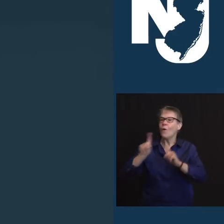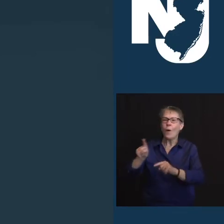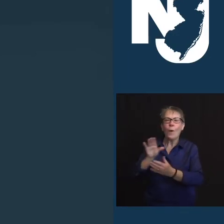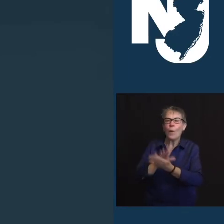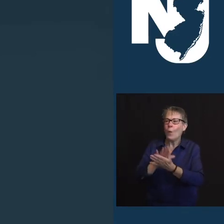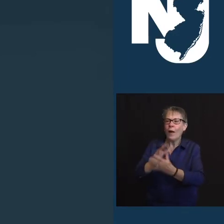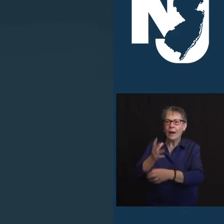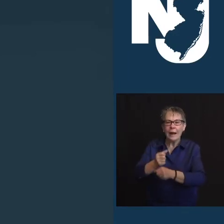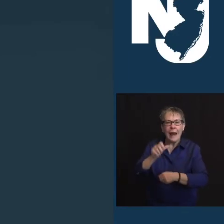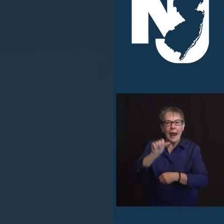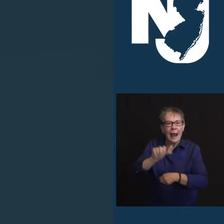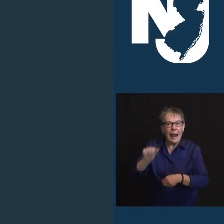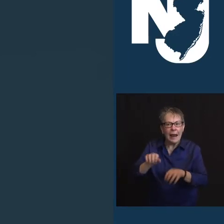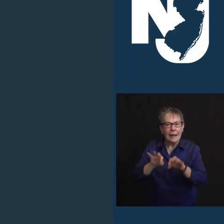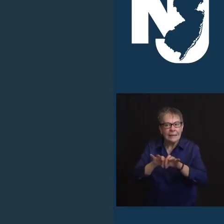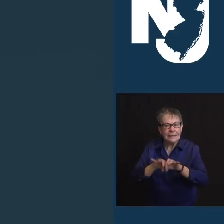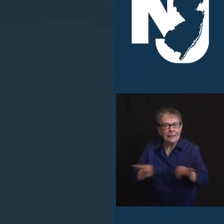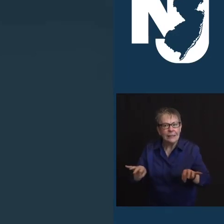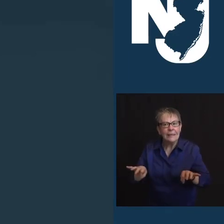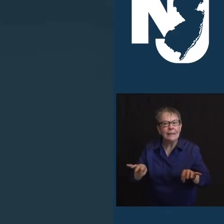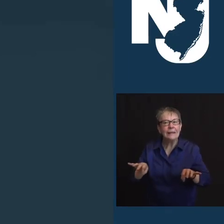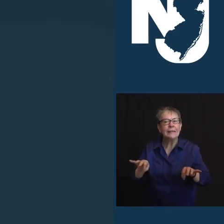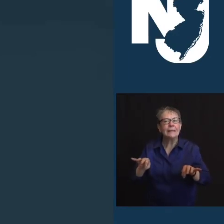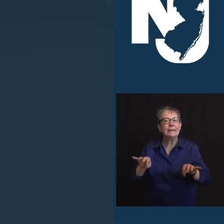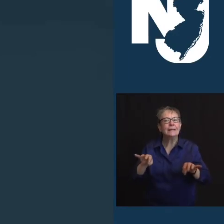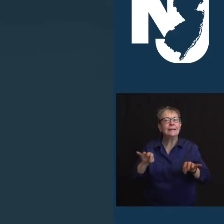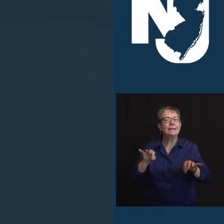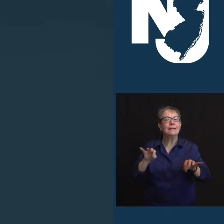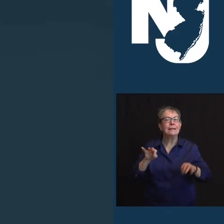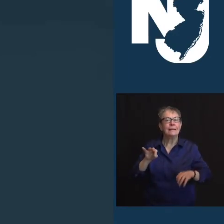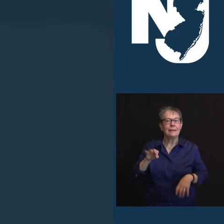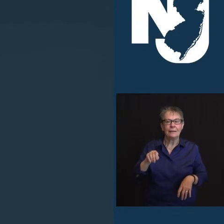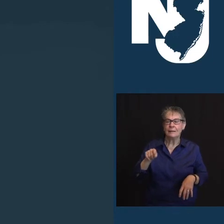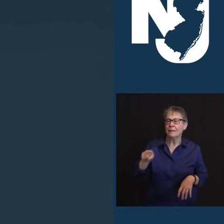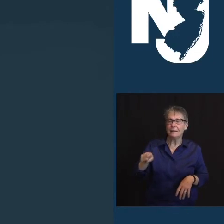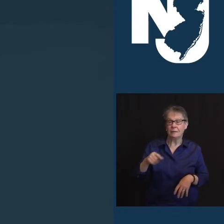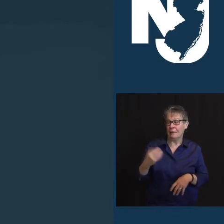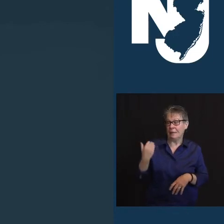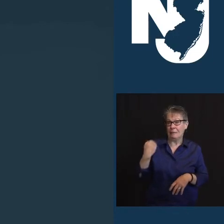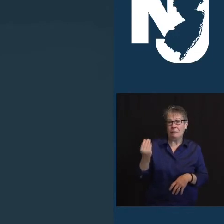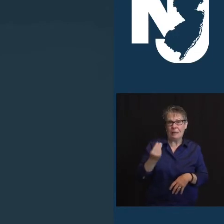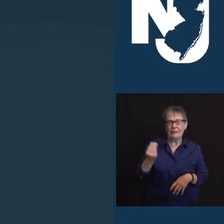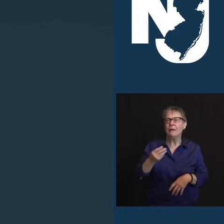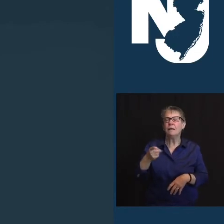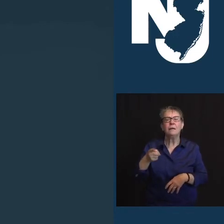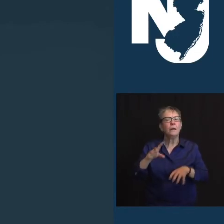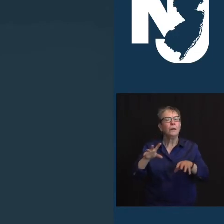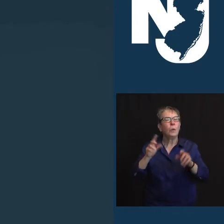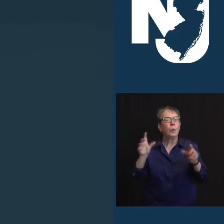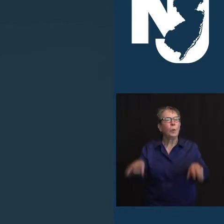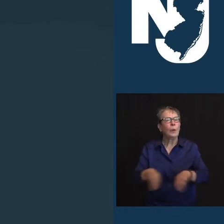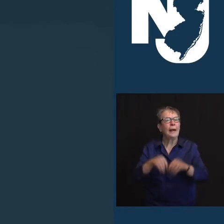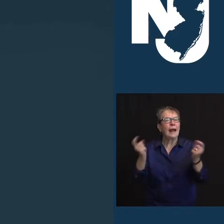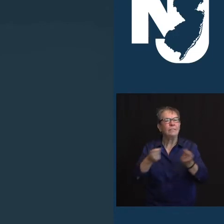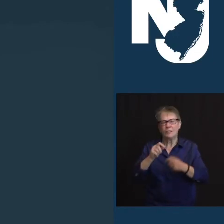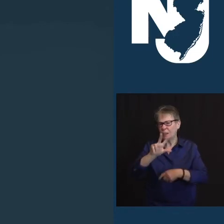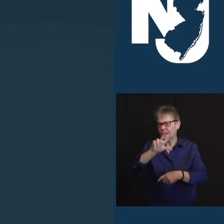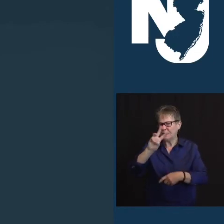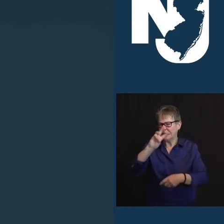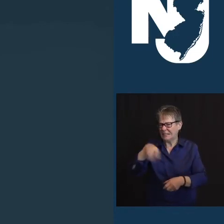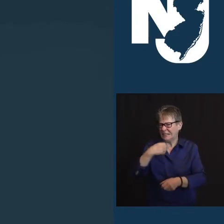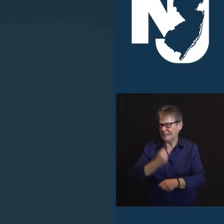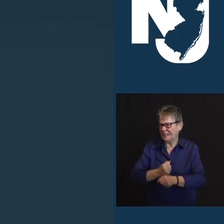marked 36 years of marriage for Don and his wife, Linda. Please keep her in your prayers. She was also COVID